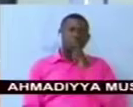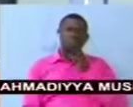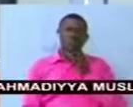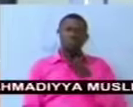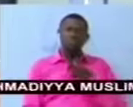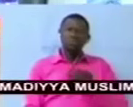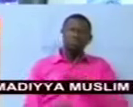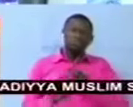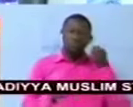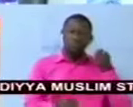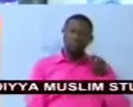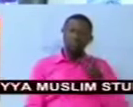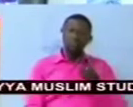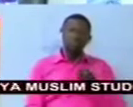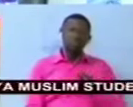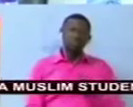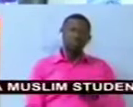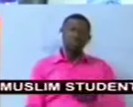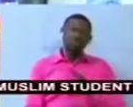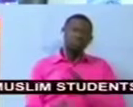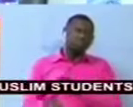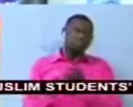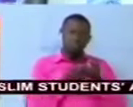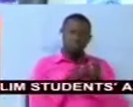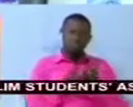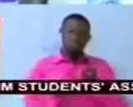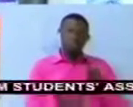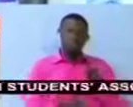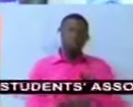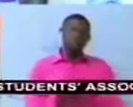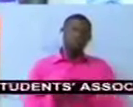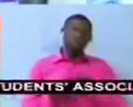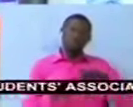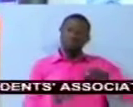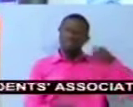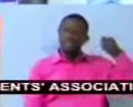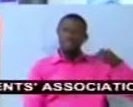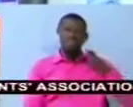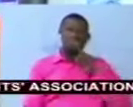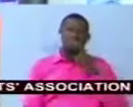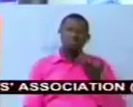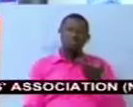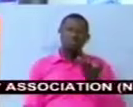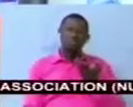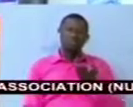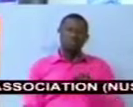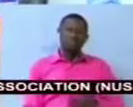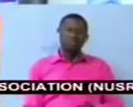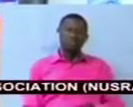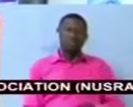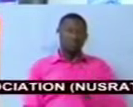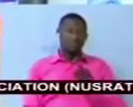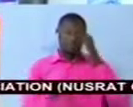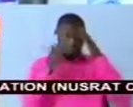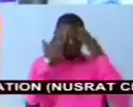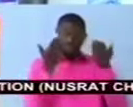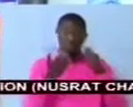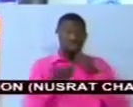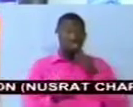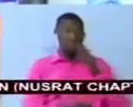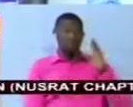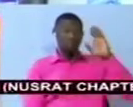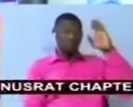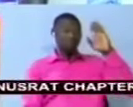Ah, bobu mënuma leer wax deug parce que dama wat yar Quran. That one I couldn't tell because I swear. Way xam na